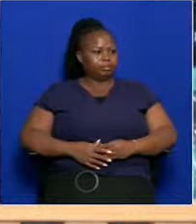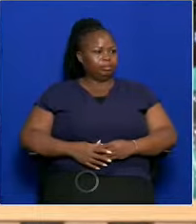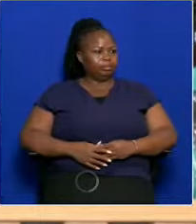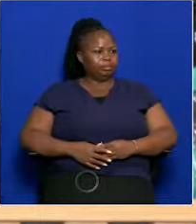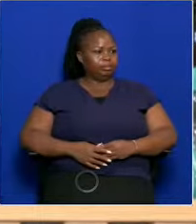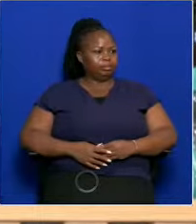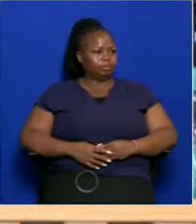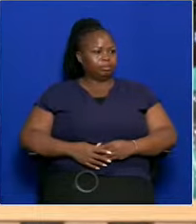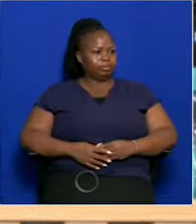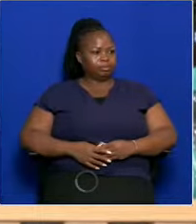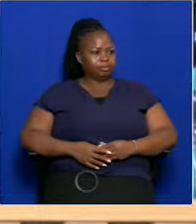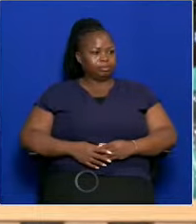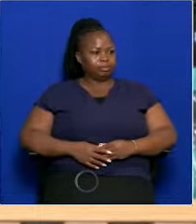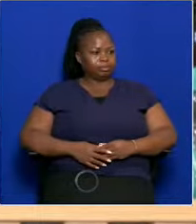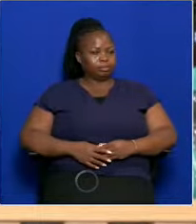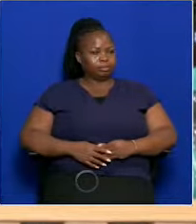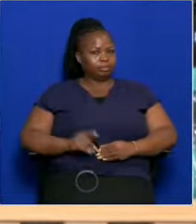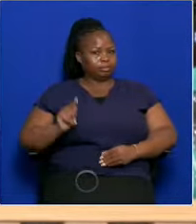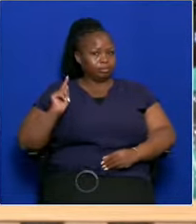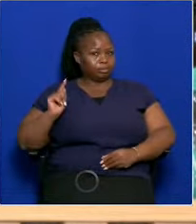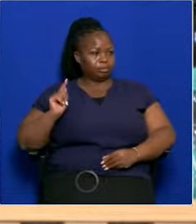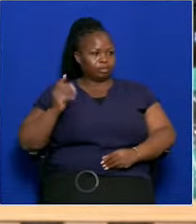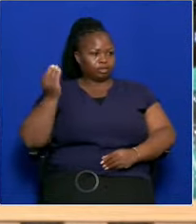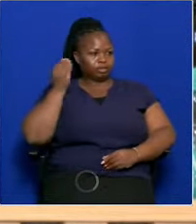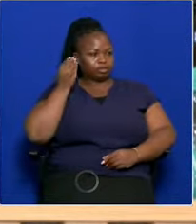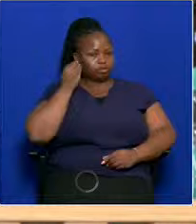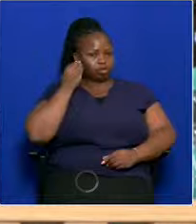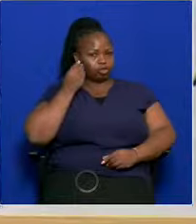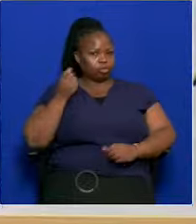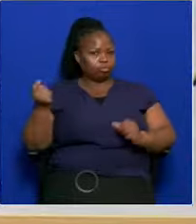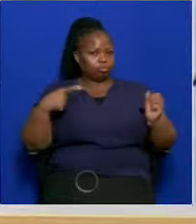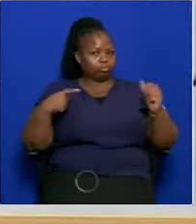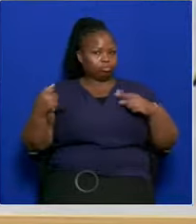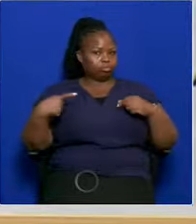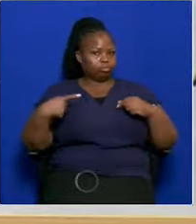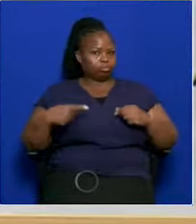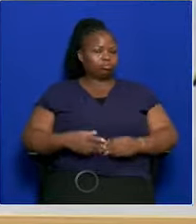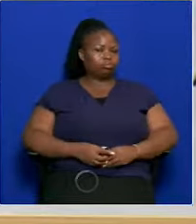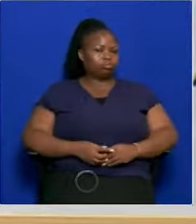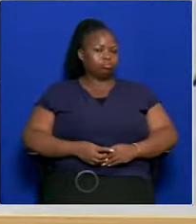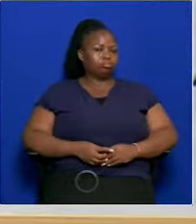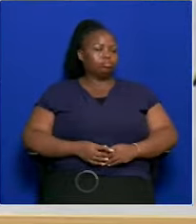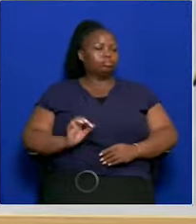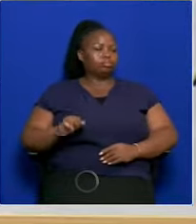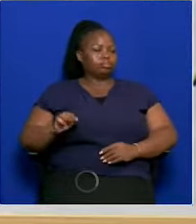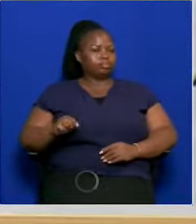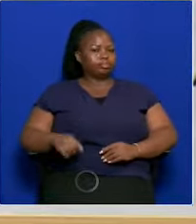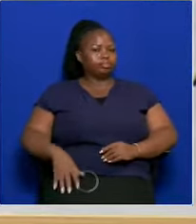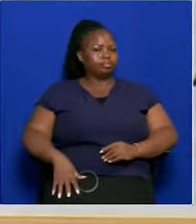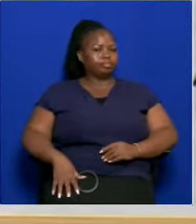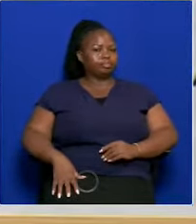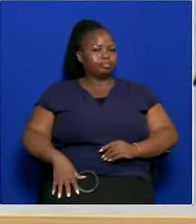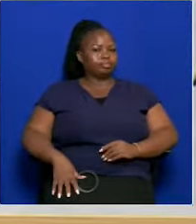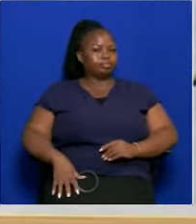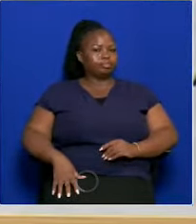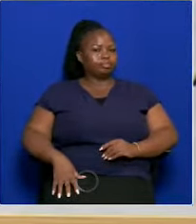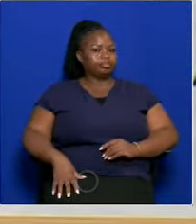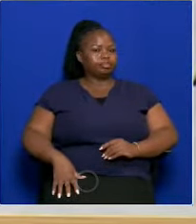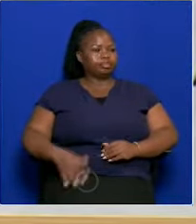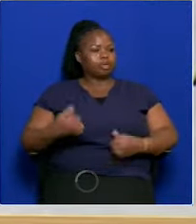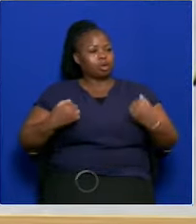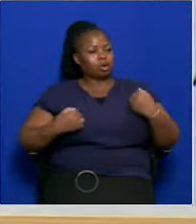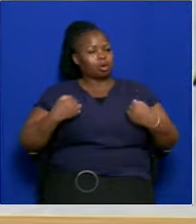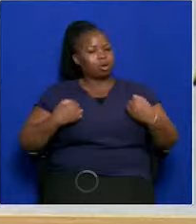So that's the kind of information that you also exchange. Yes, yeah, it was a vehicle stolen,